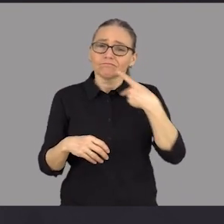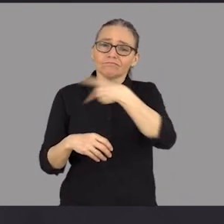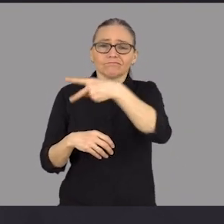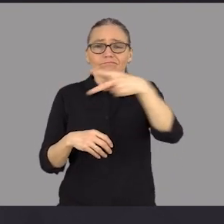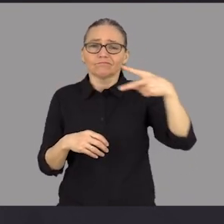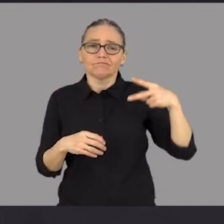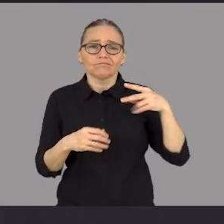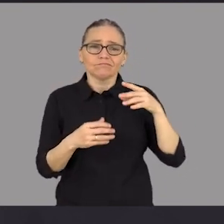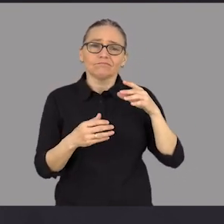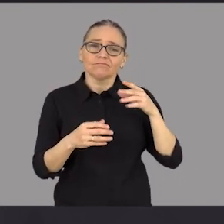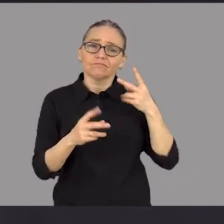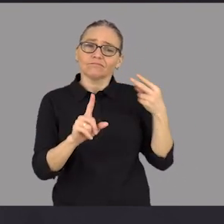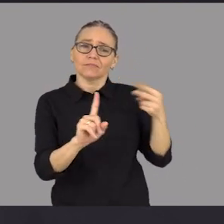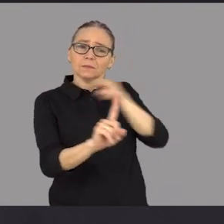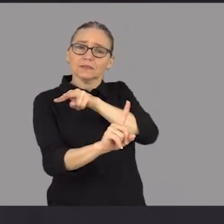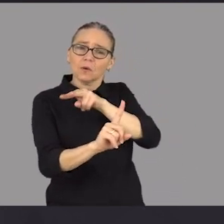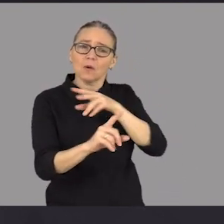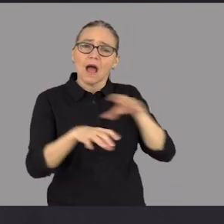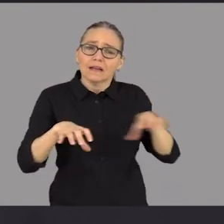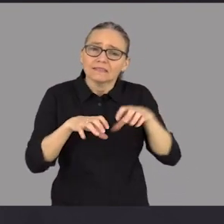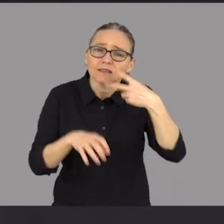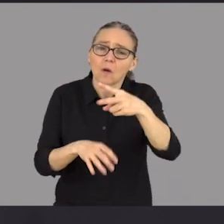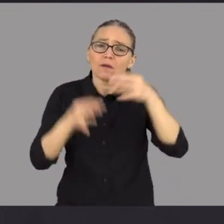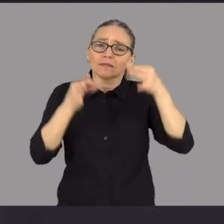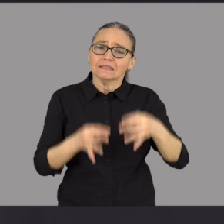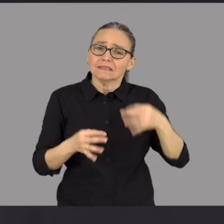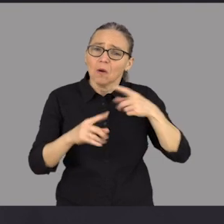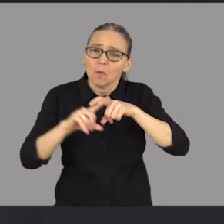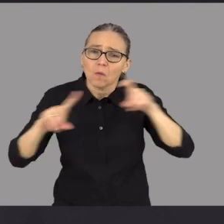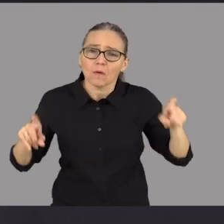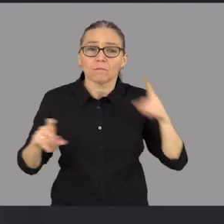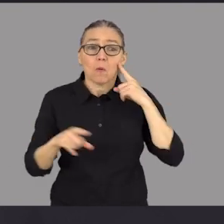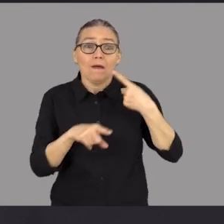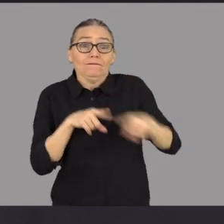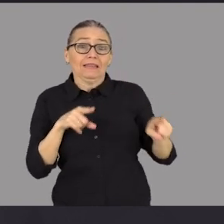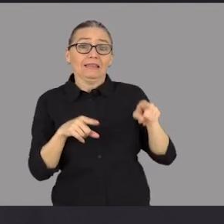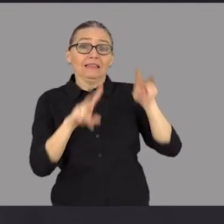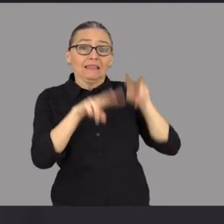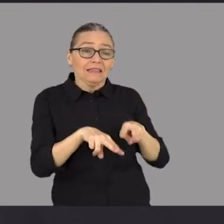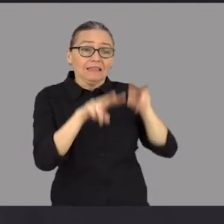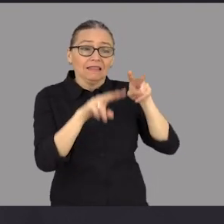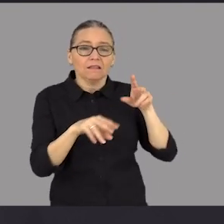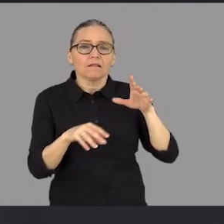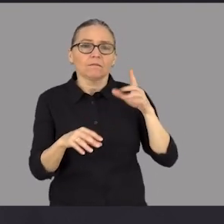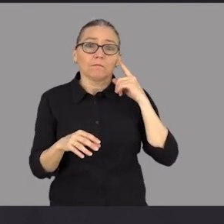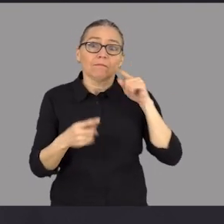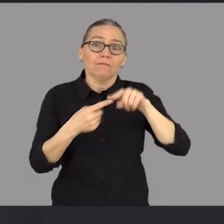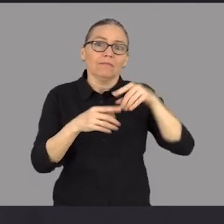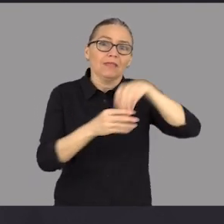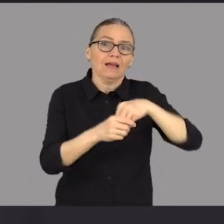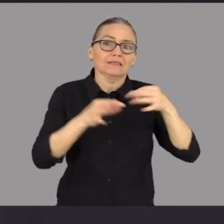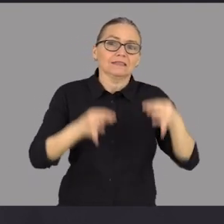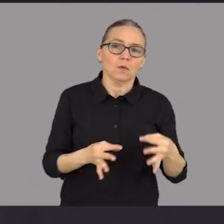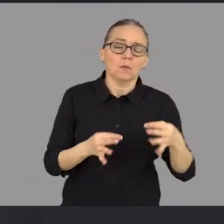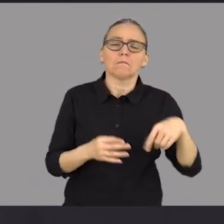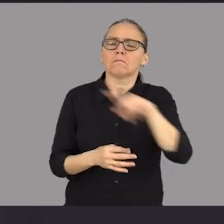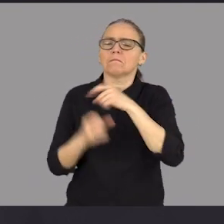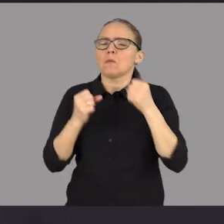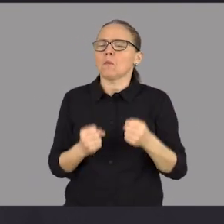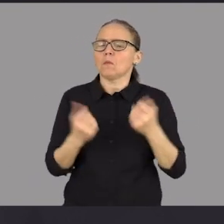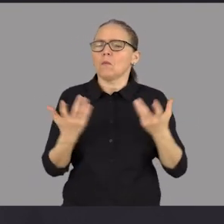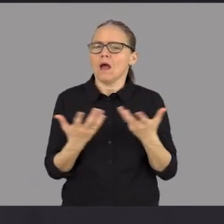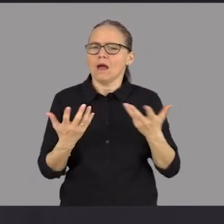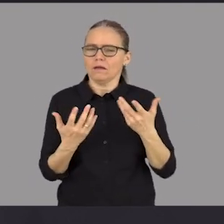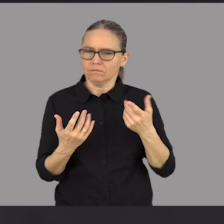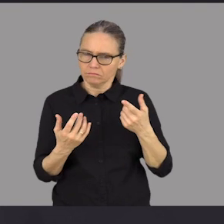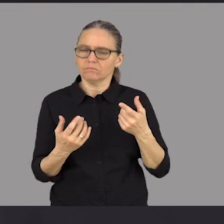bias or implicit bias refers to internalized stereotypes that affect our perceptions, actions,